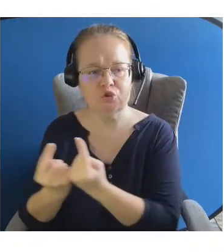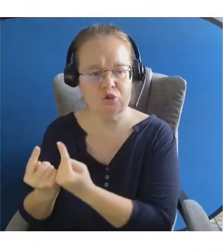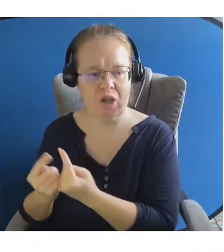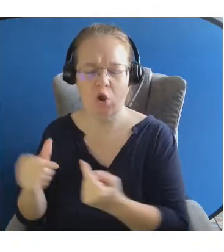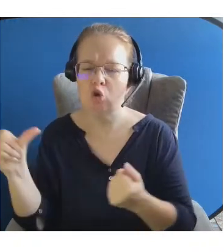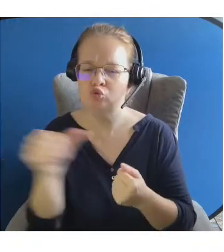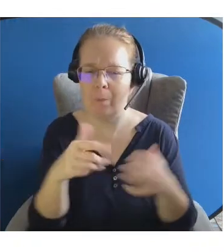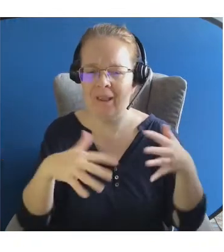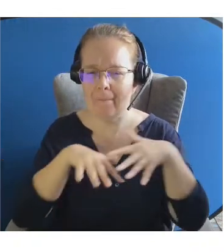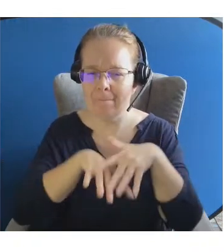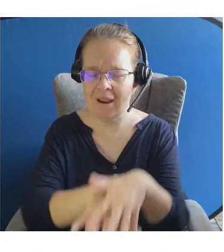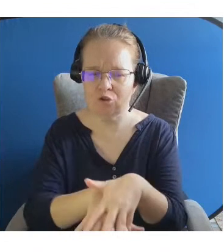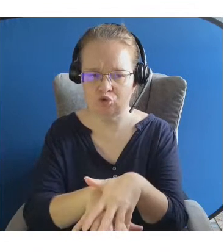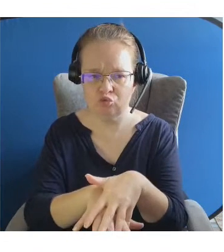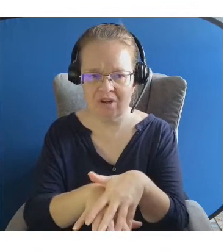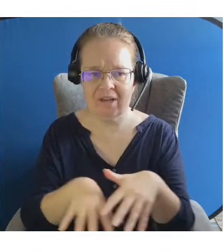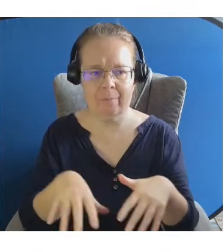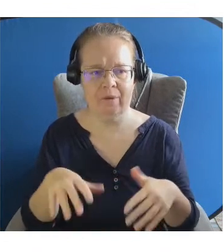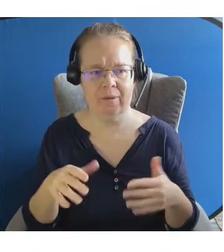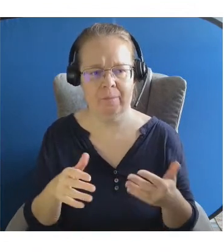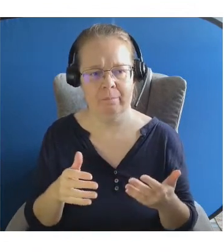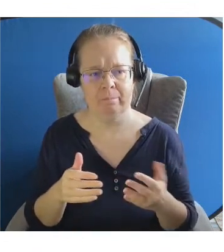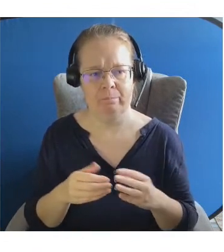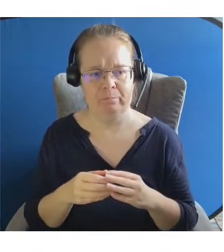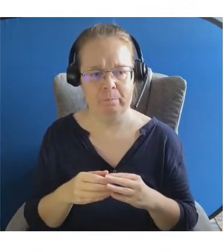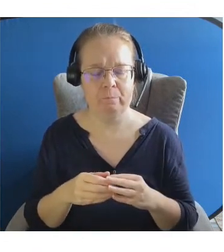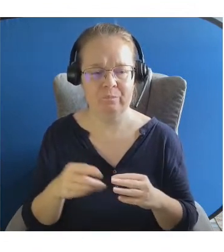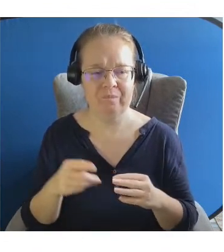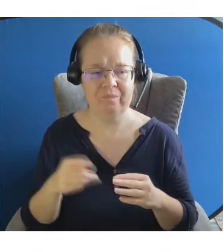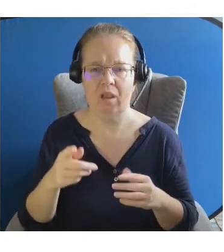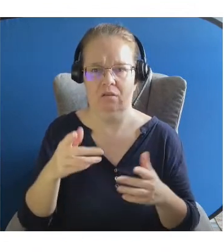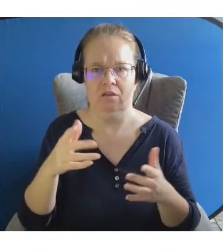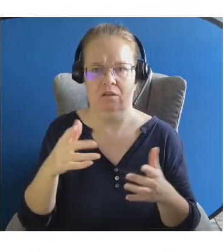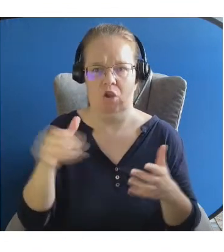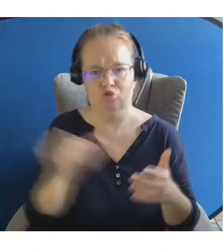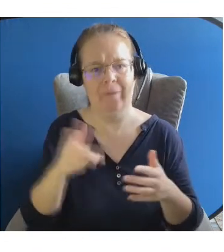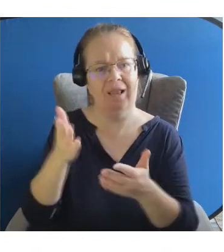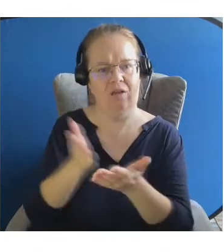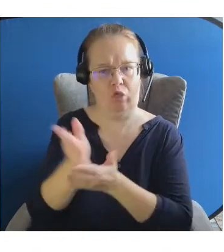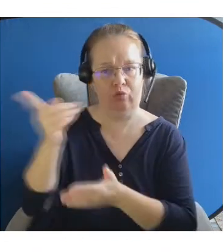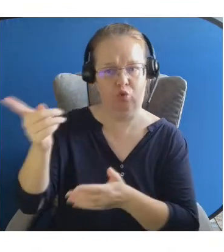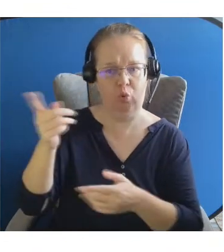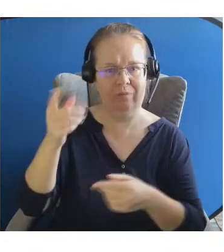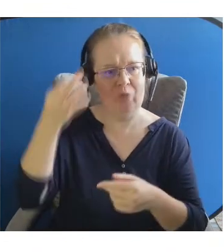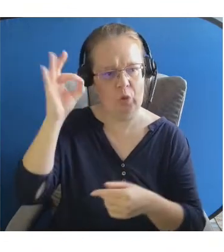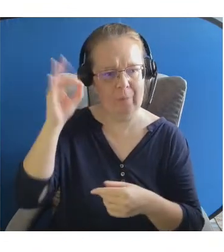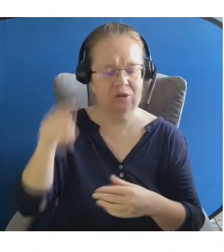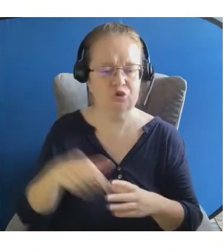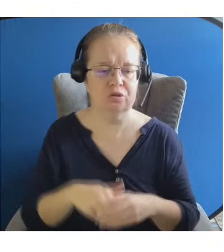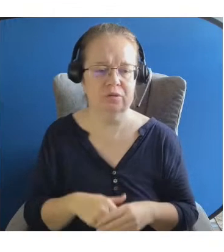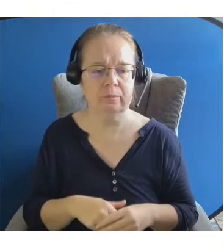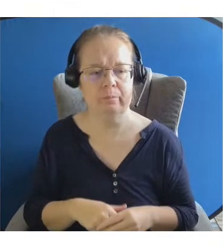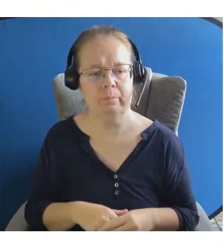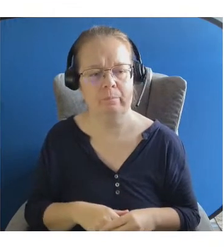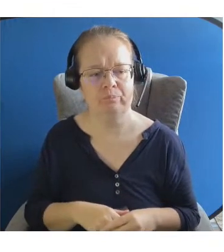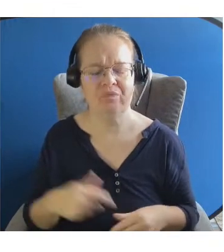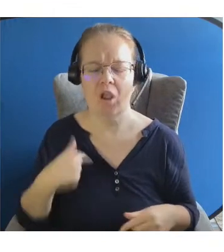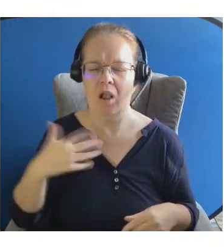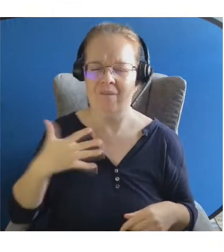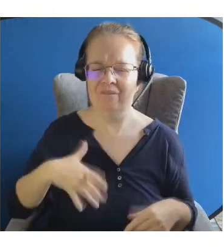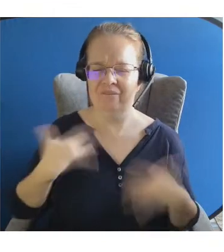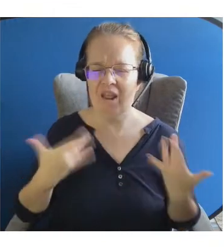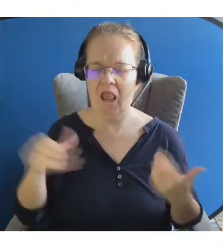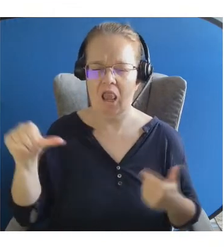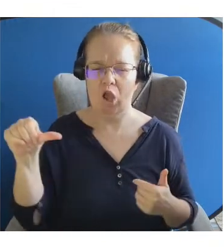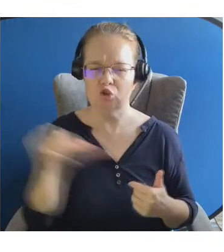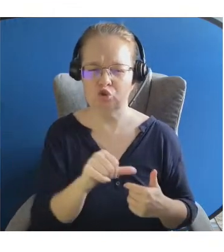mainstreamed in all the DGs of the Commission. We also thought that there should have been a stronger focus on women and